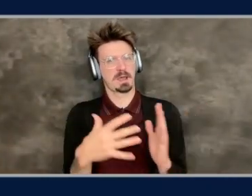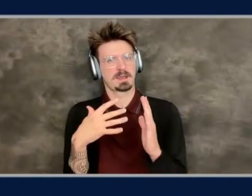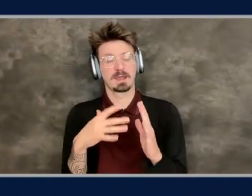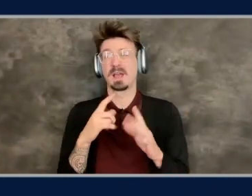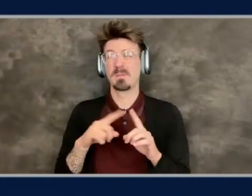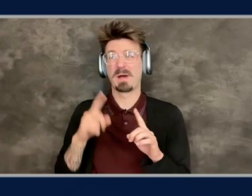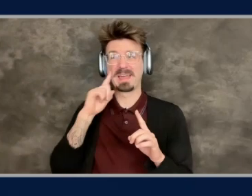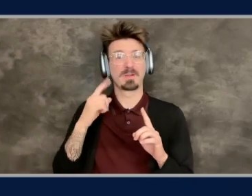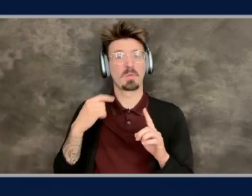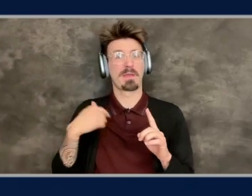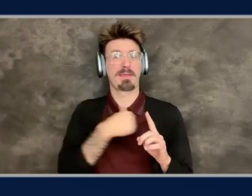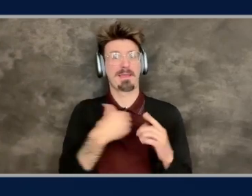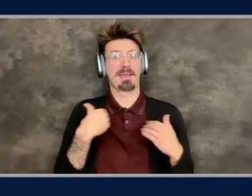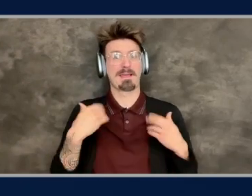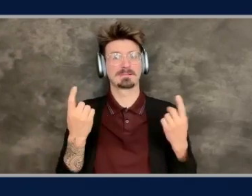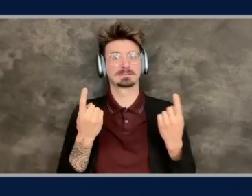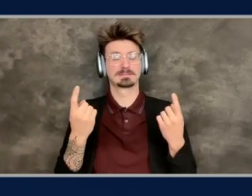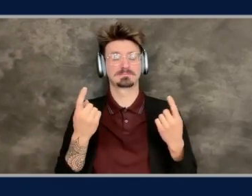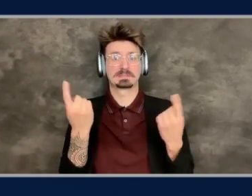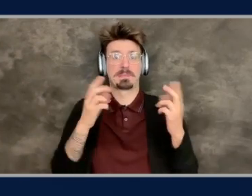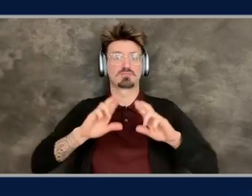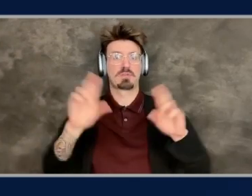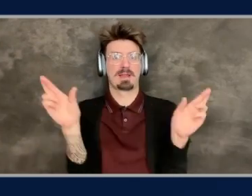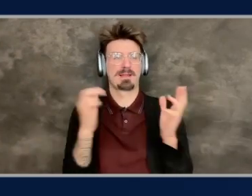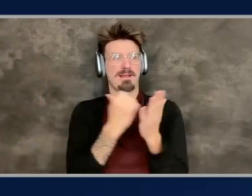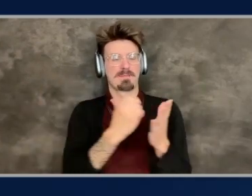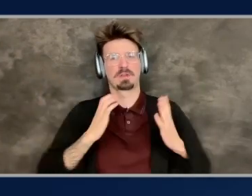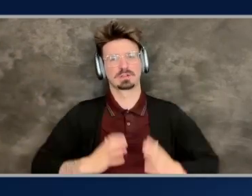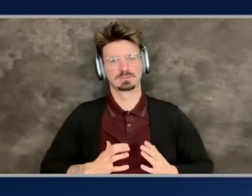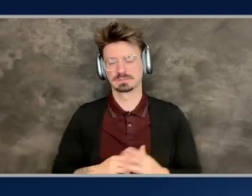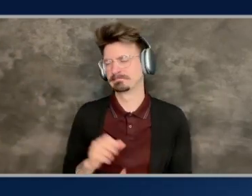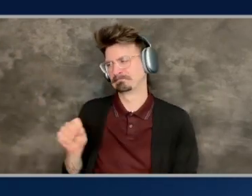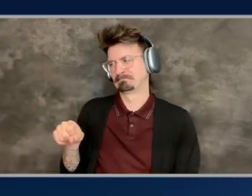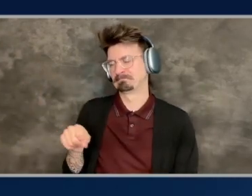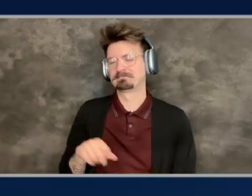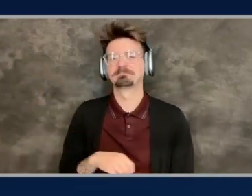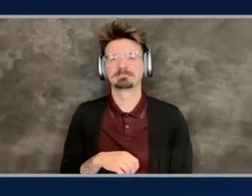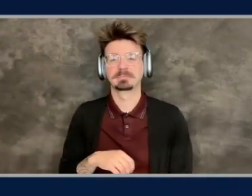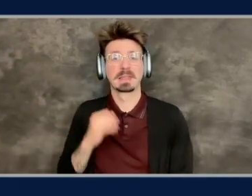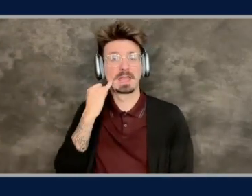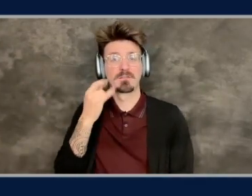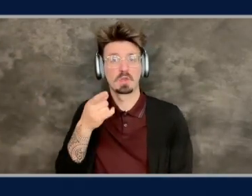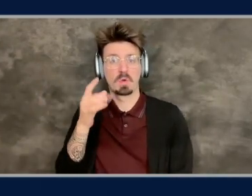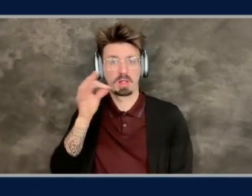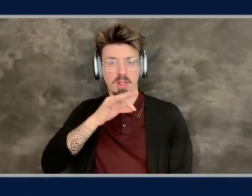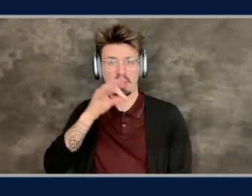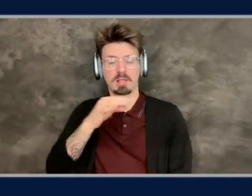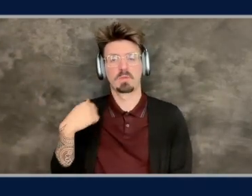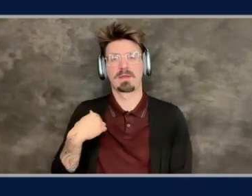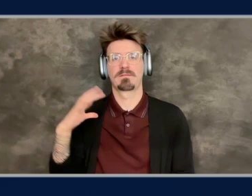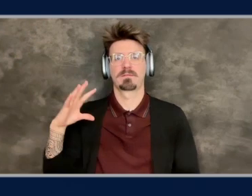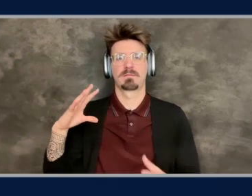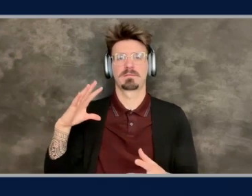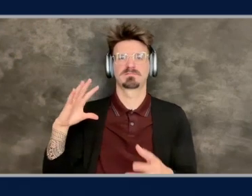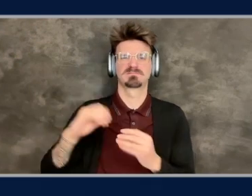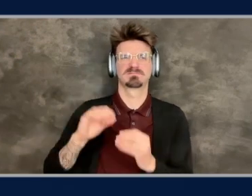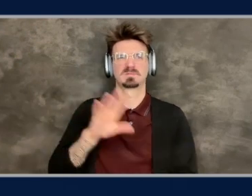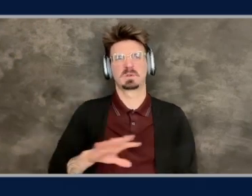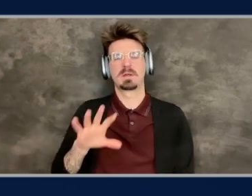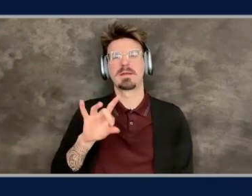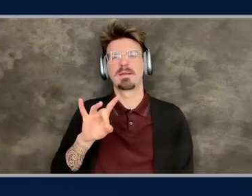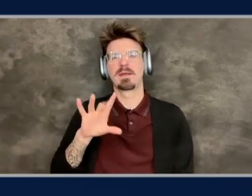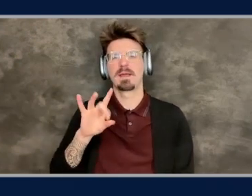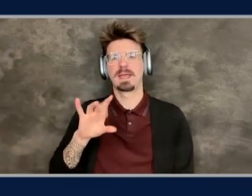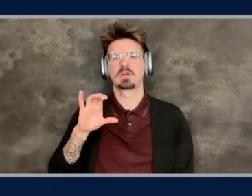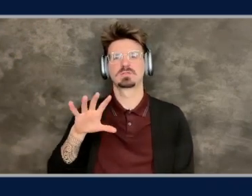We do. So I think maybe first we should, for those who don't know, we have about 850 plus instances, right? Crazy. It's